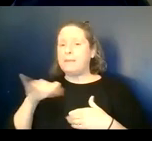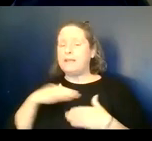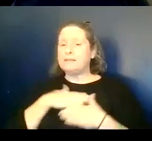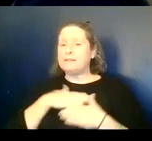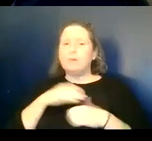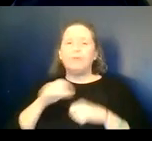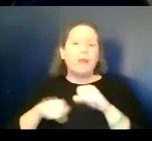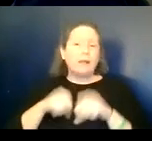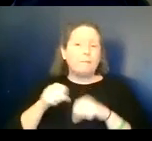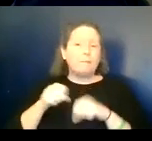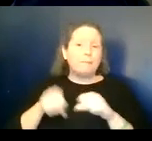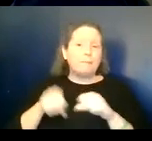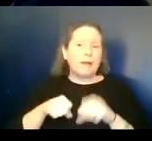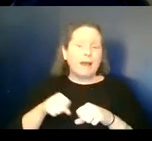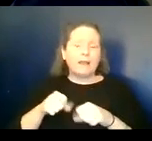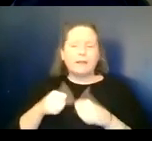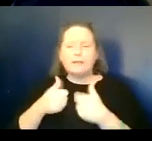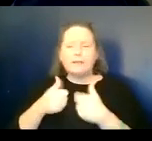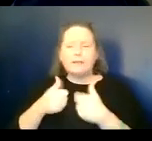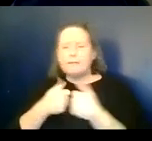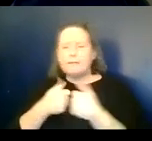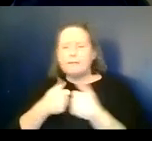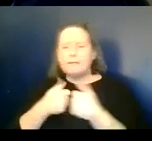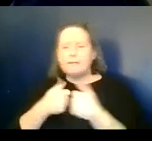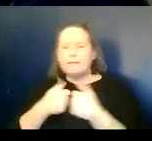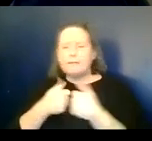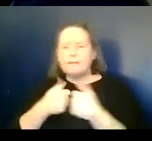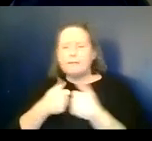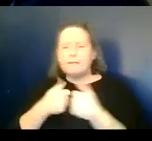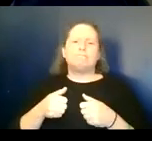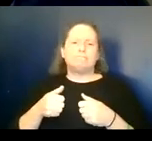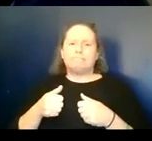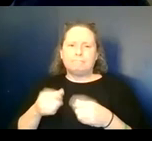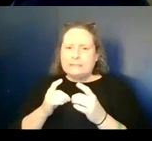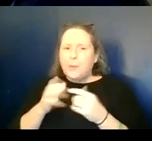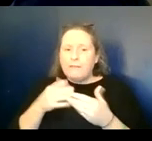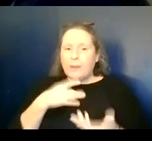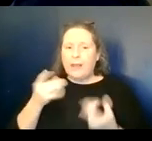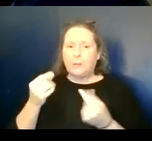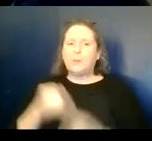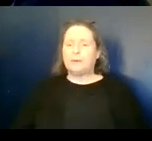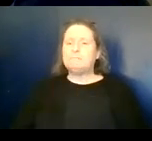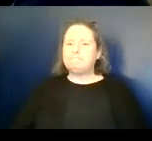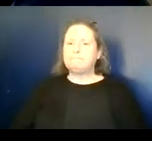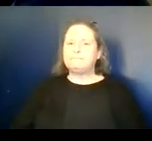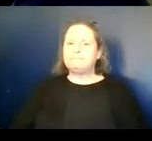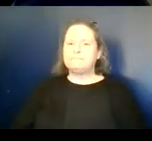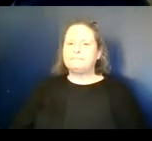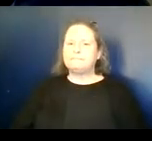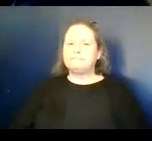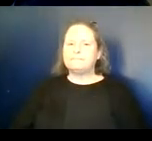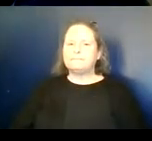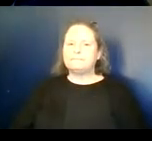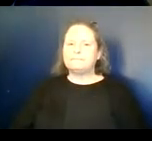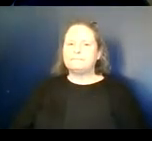video games, knitting, whatever you like to do. There's also doing things